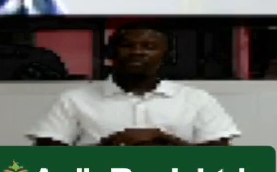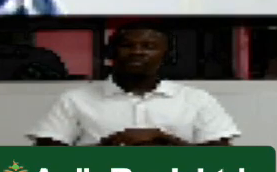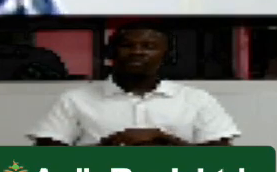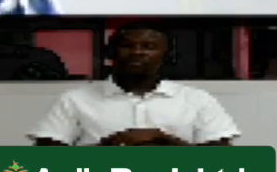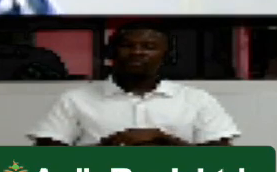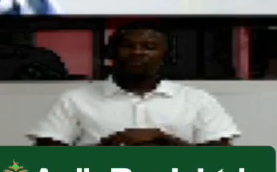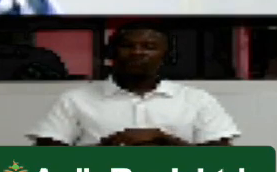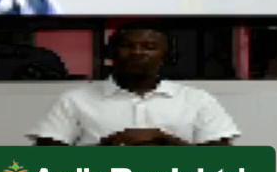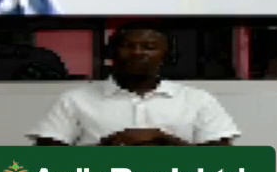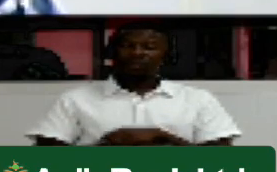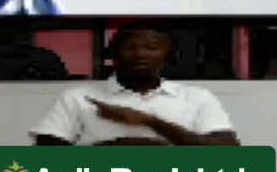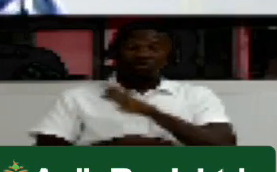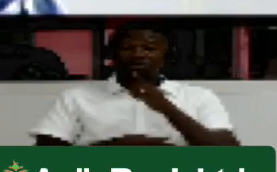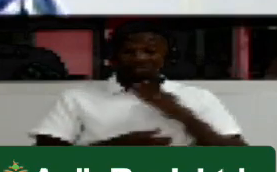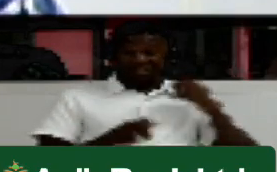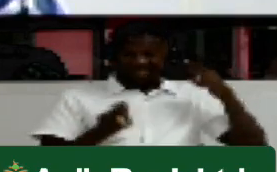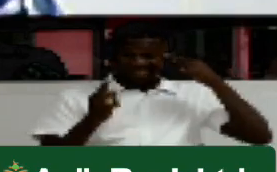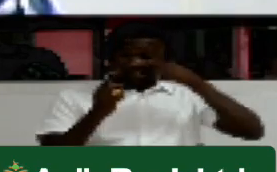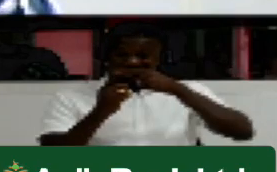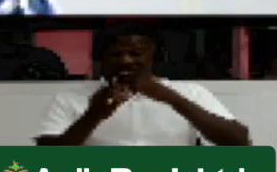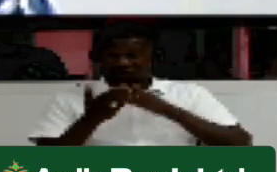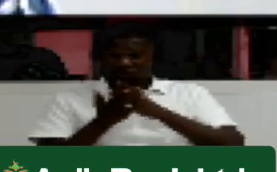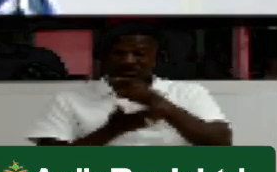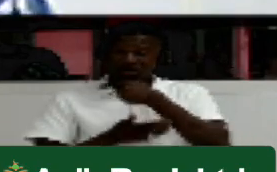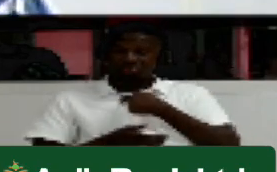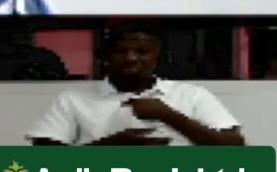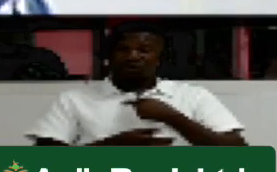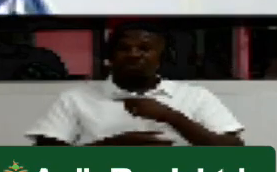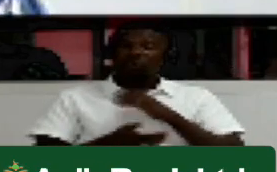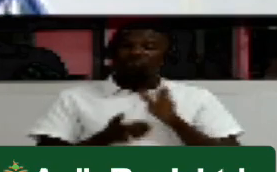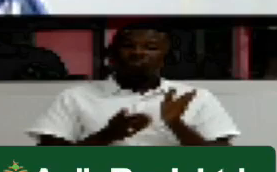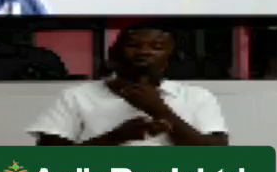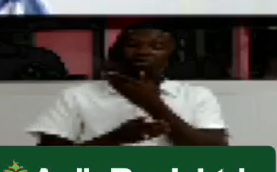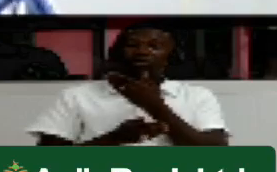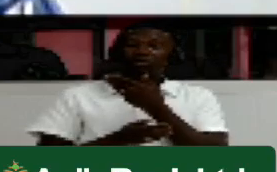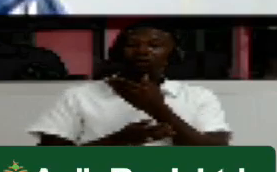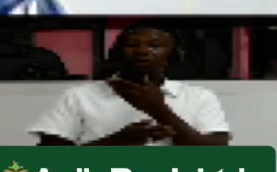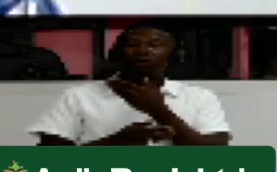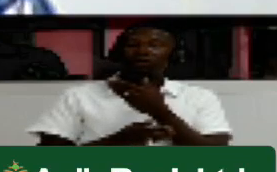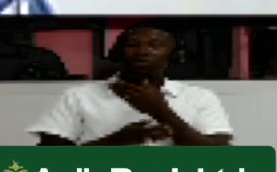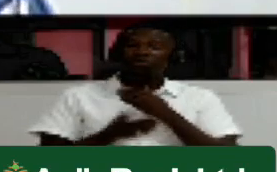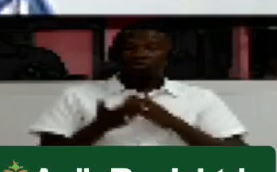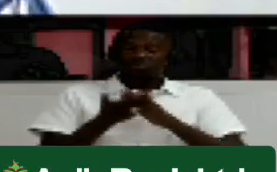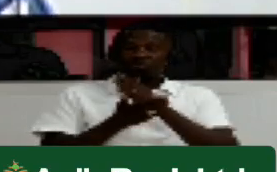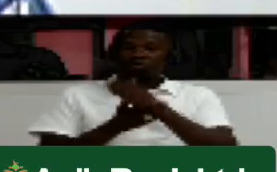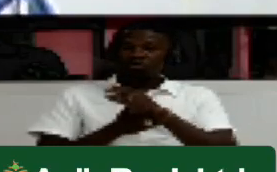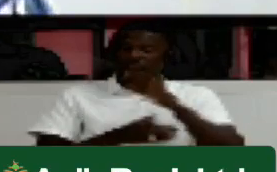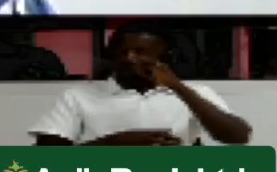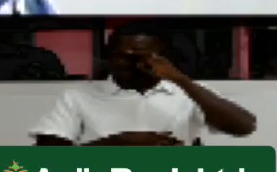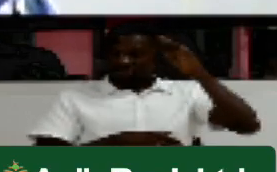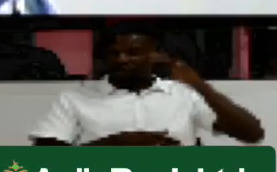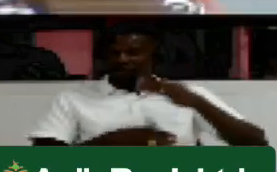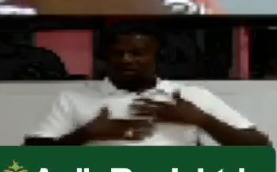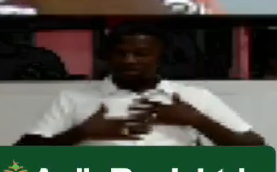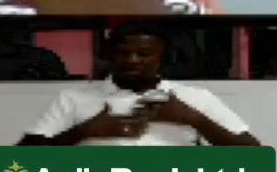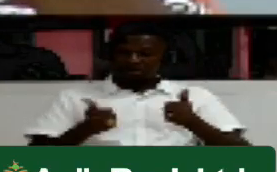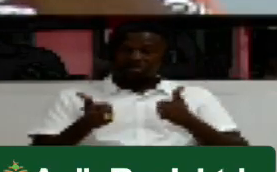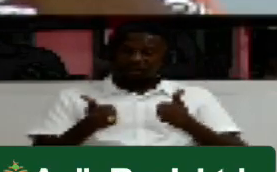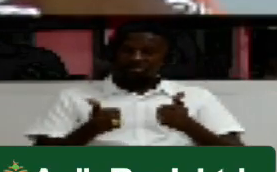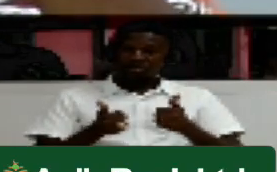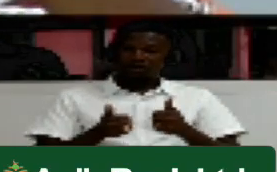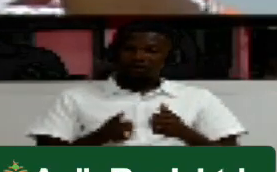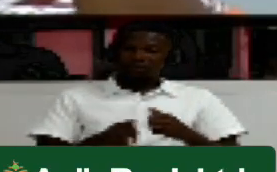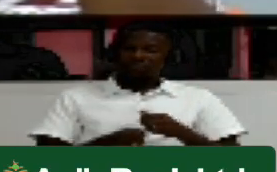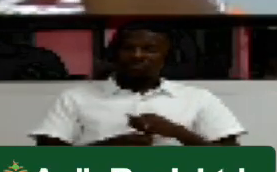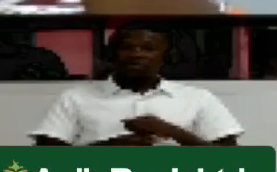It was not directly through us. It went through the Minister of Health, of course. Not